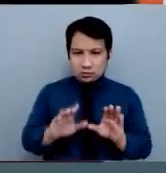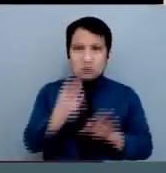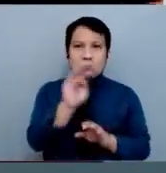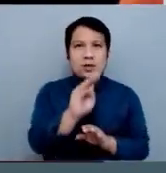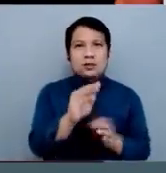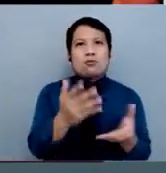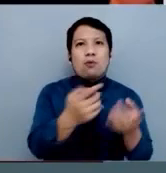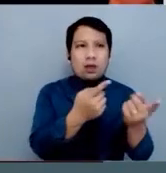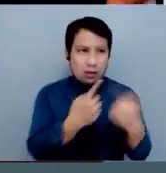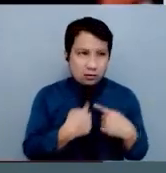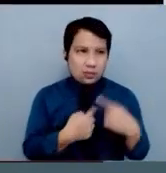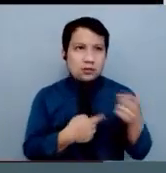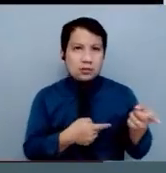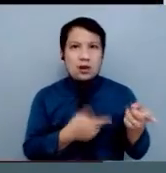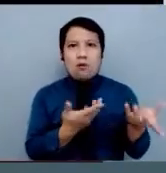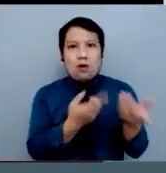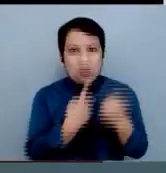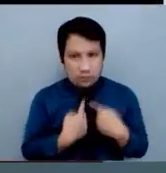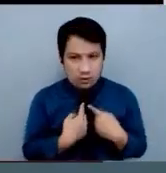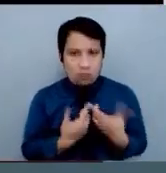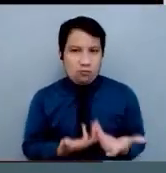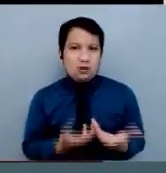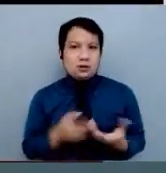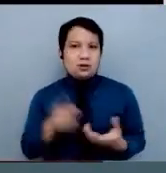kaming na-receive na response